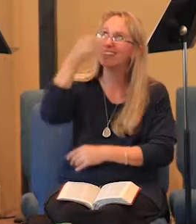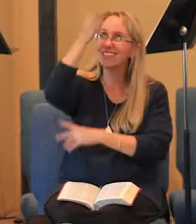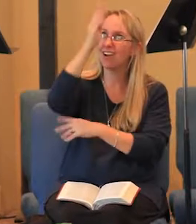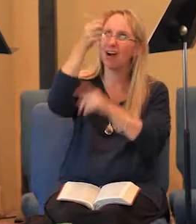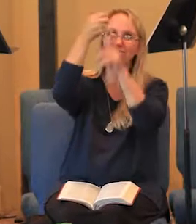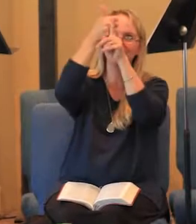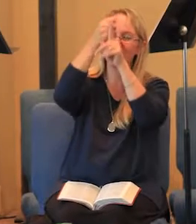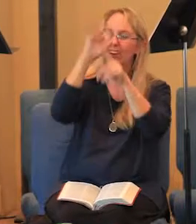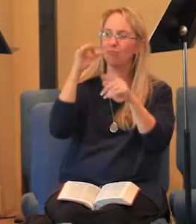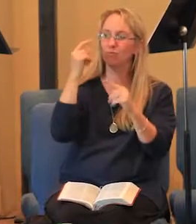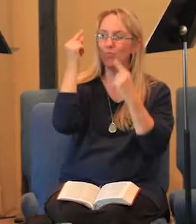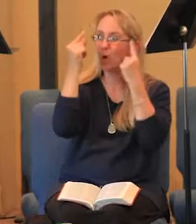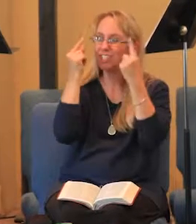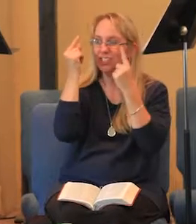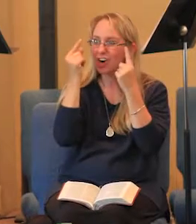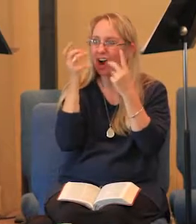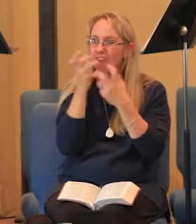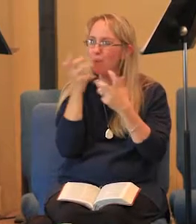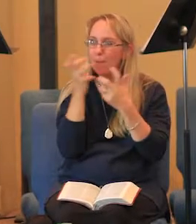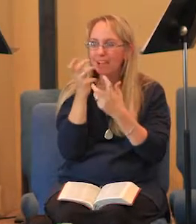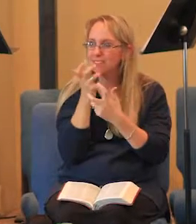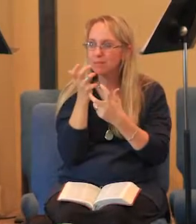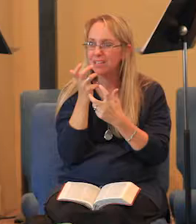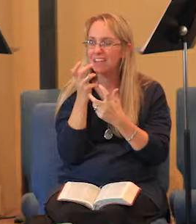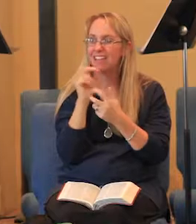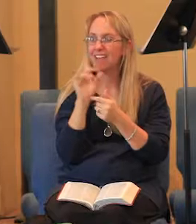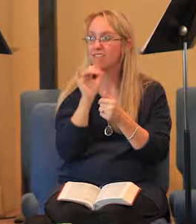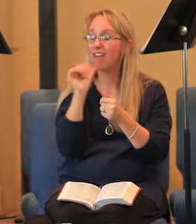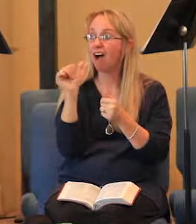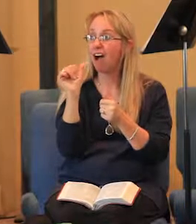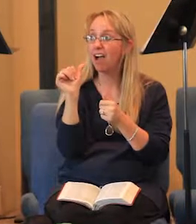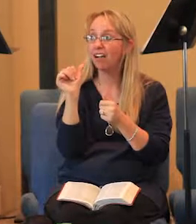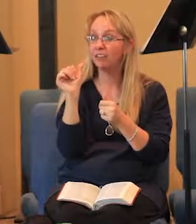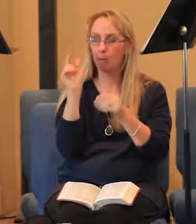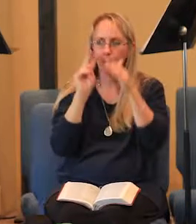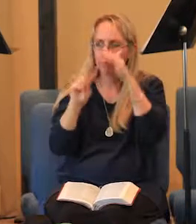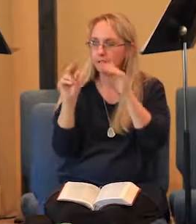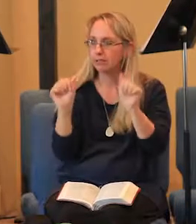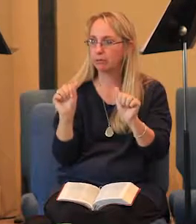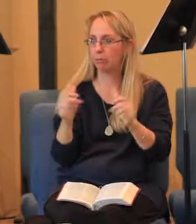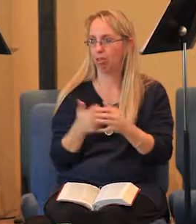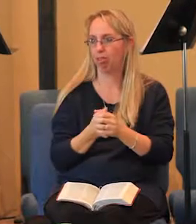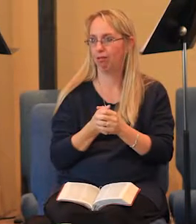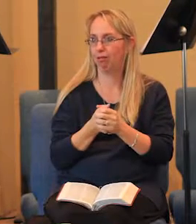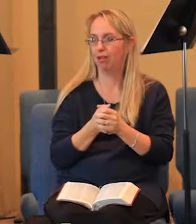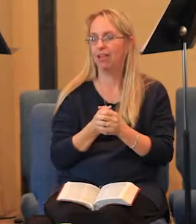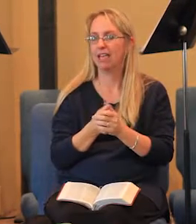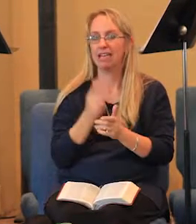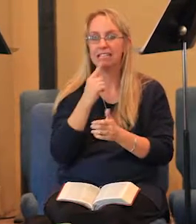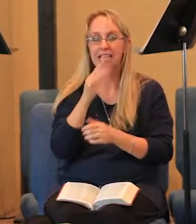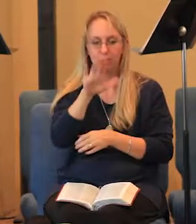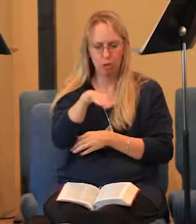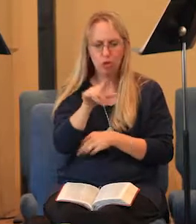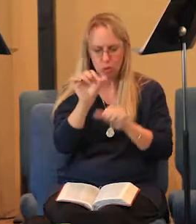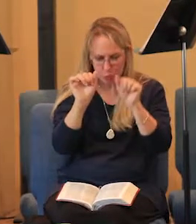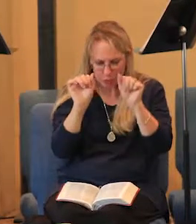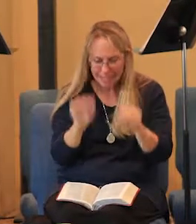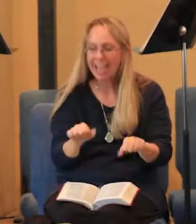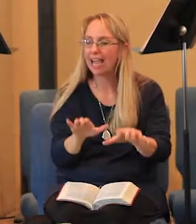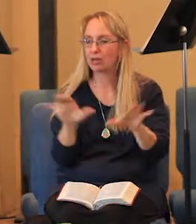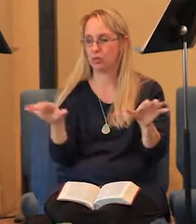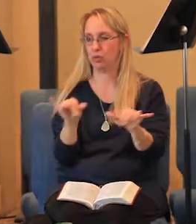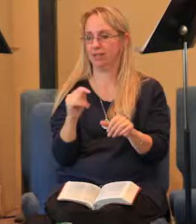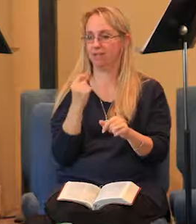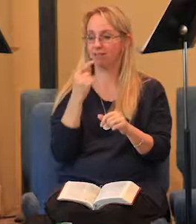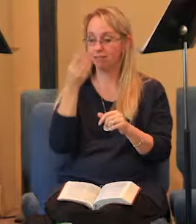wonder. God is the God of amazement. God is the God of the unpredictable. God is the God of you can do it.